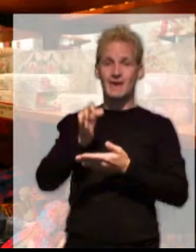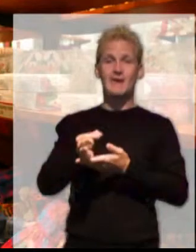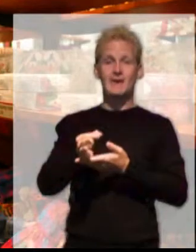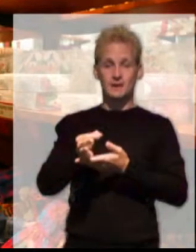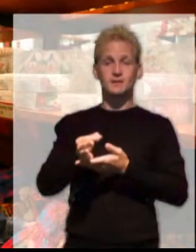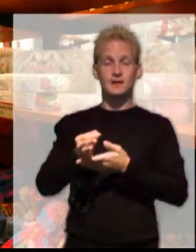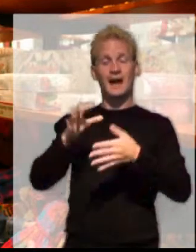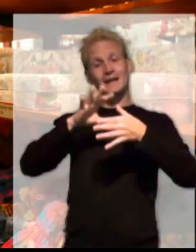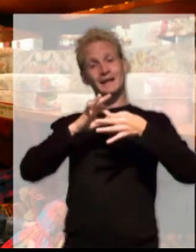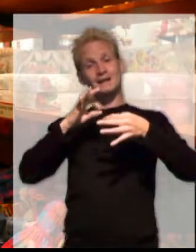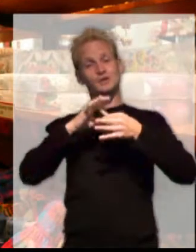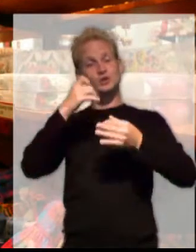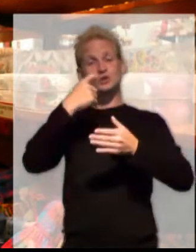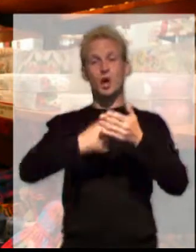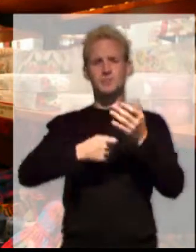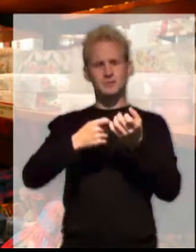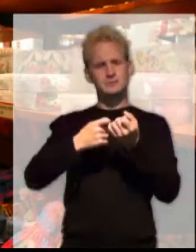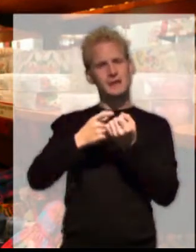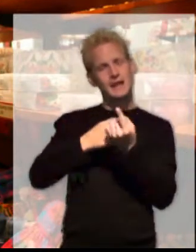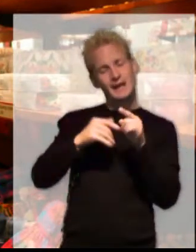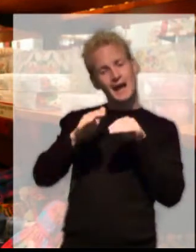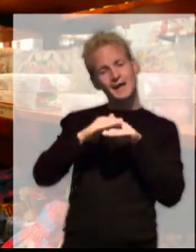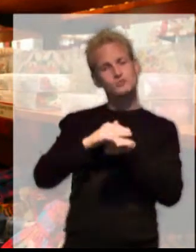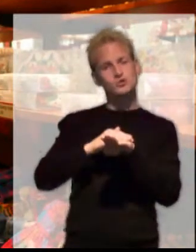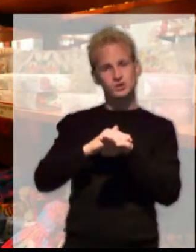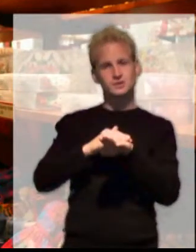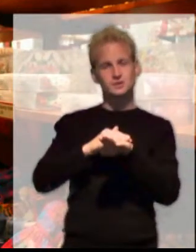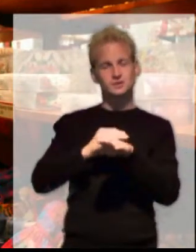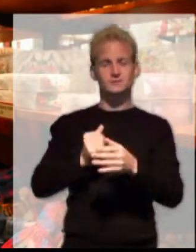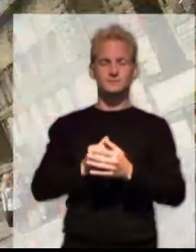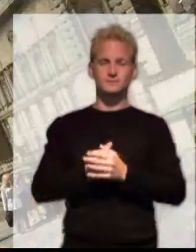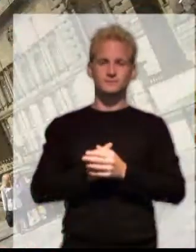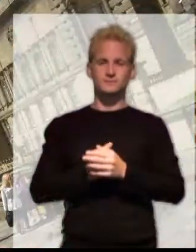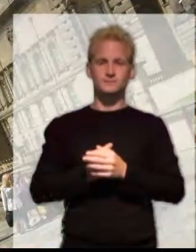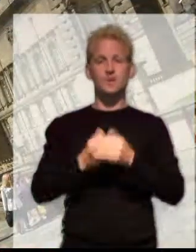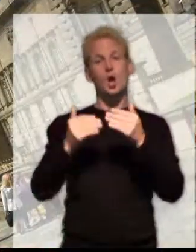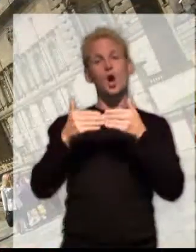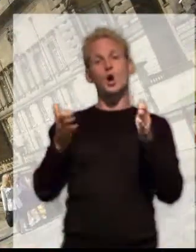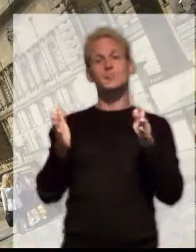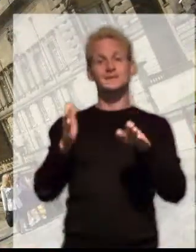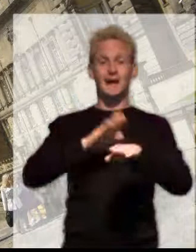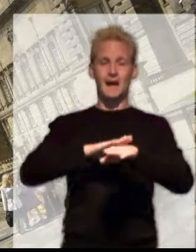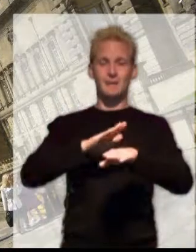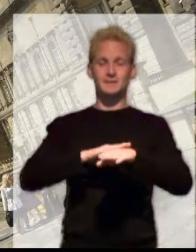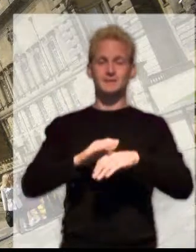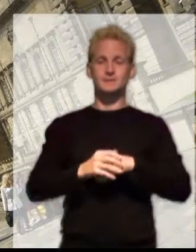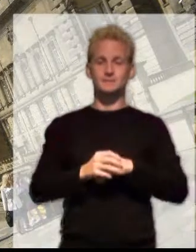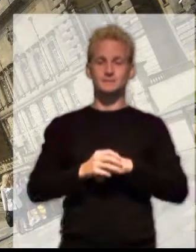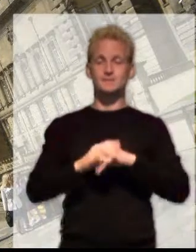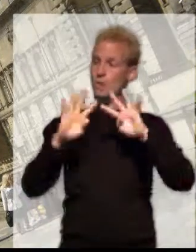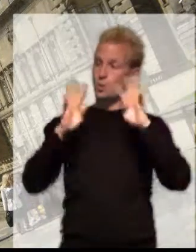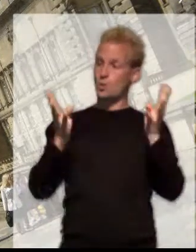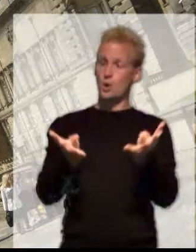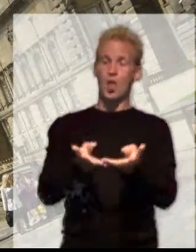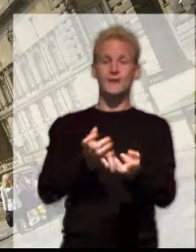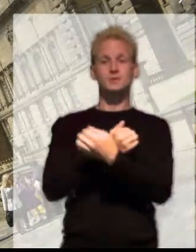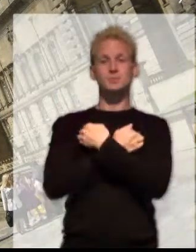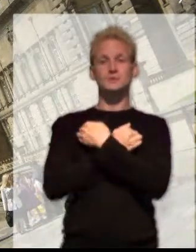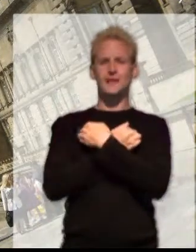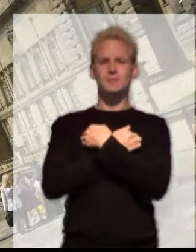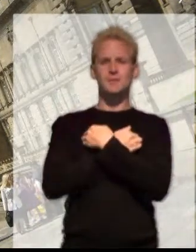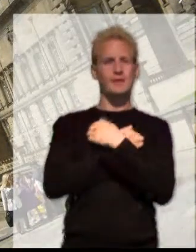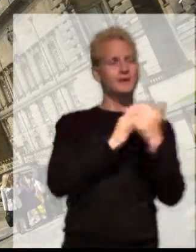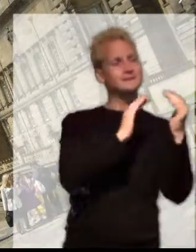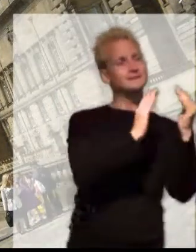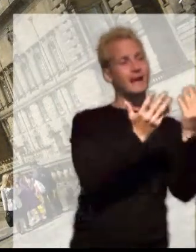and a gift shop near the museum entrance. Opening times World Museum is